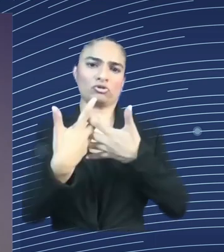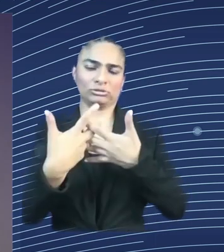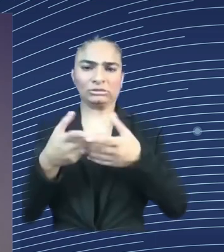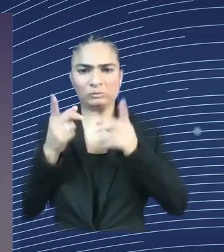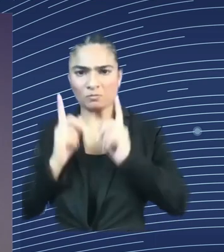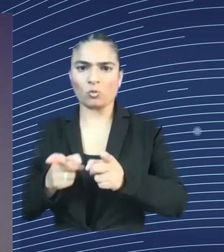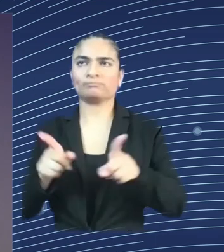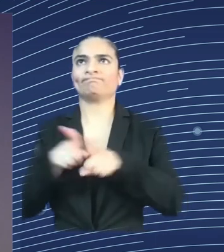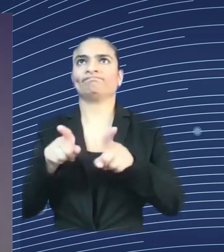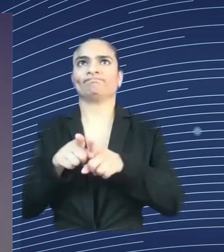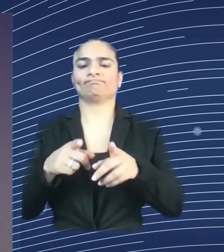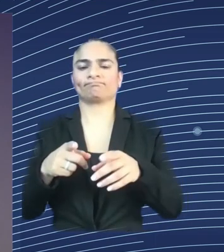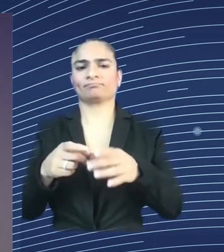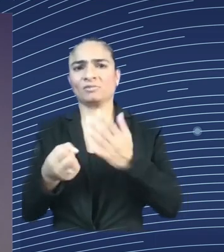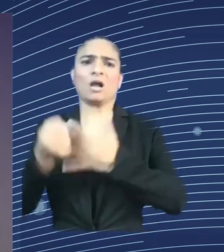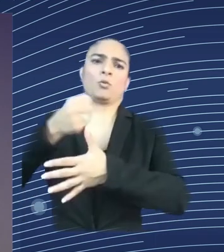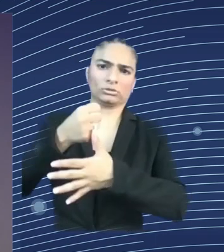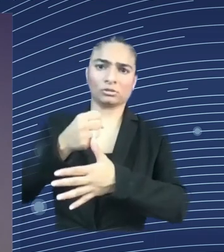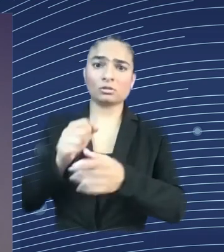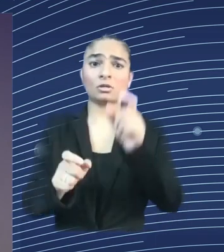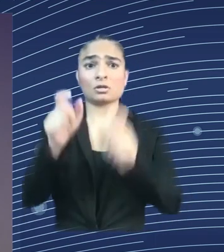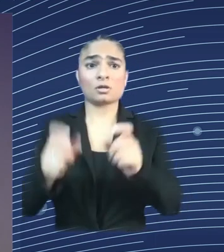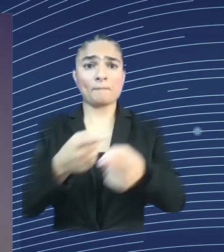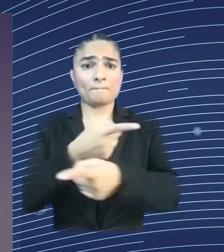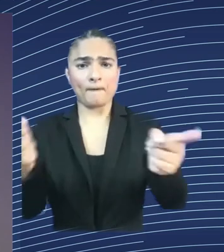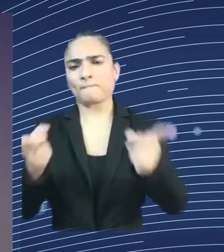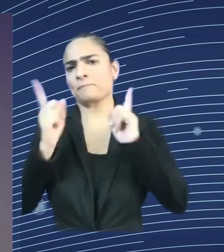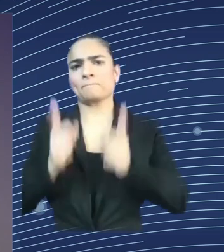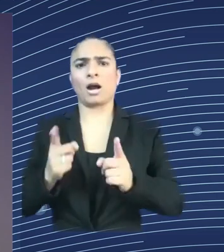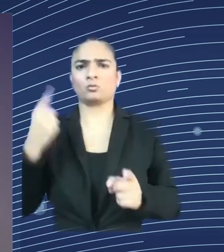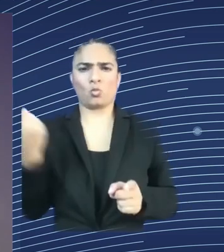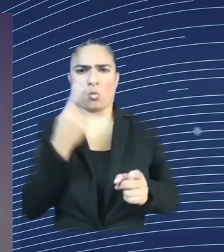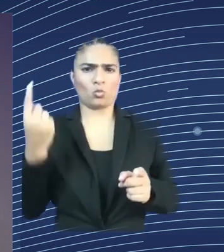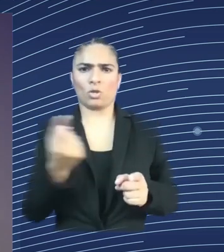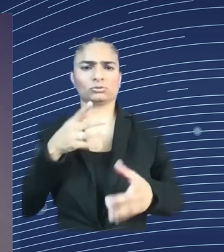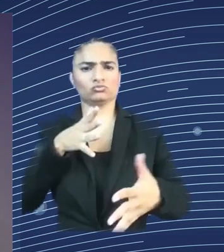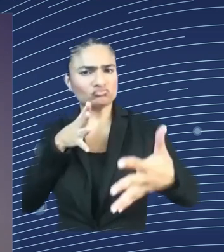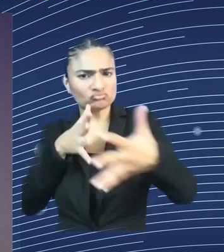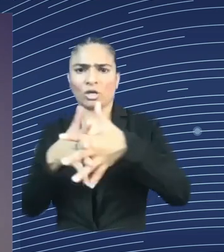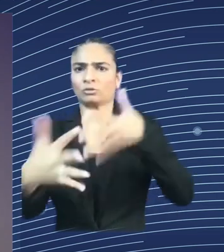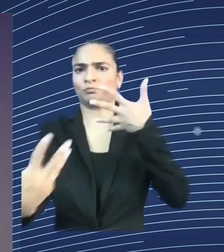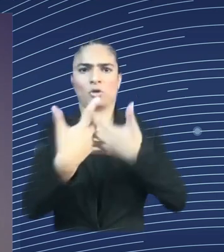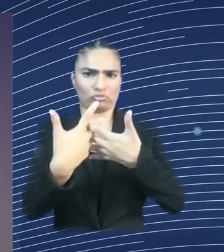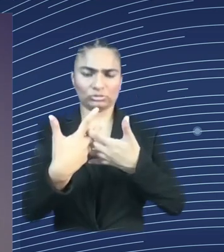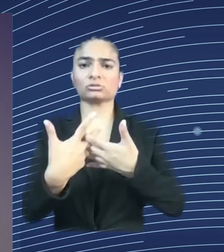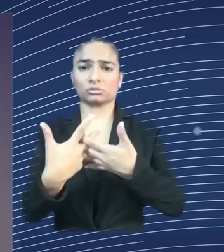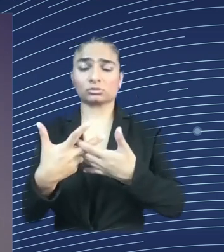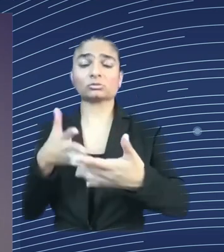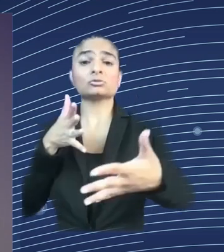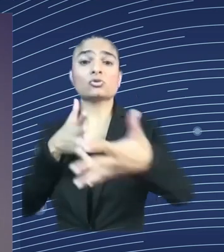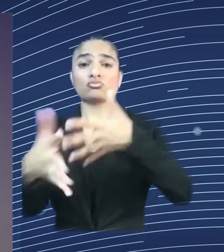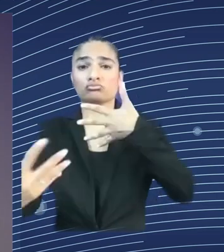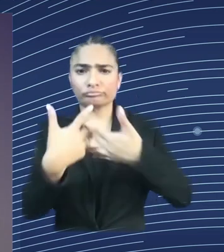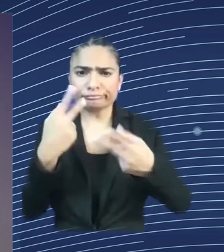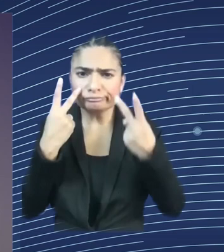tools are in place, what is planned. I think that is really important in comparison maybe also to